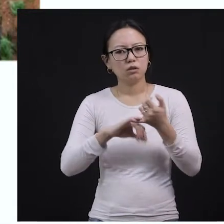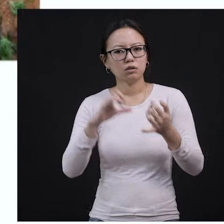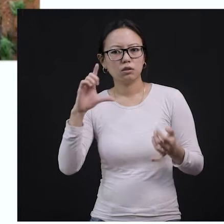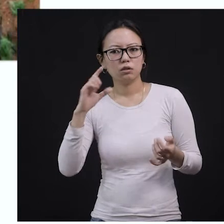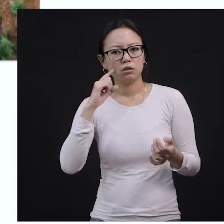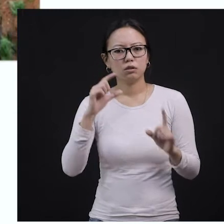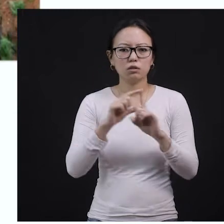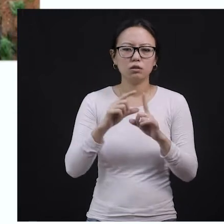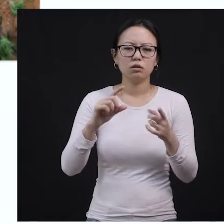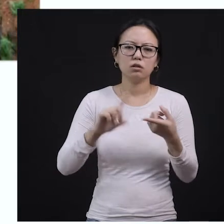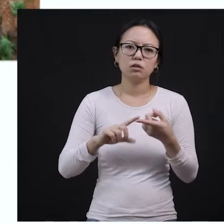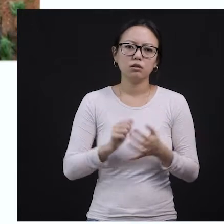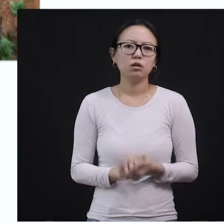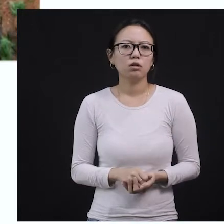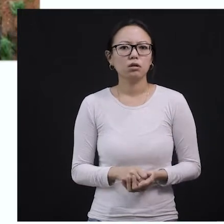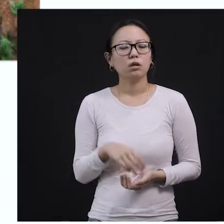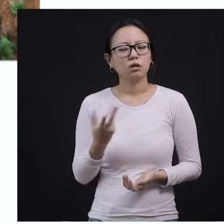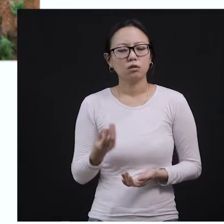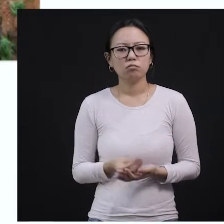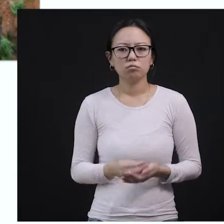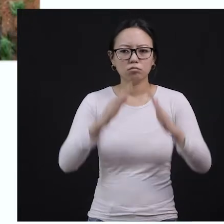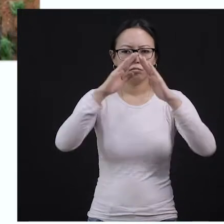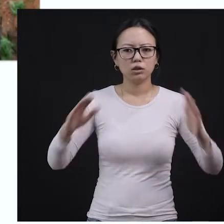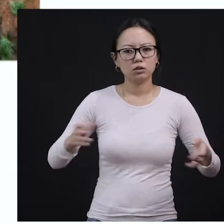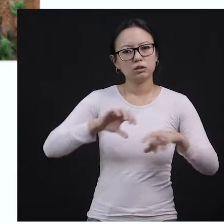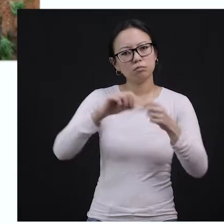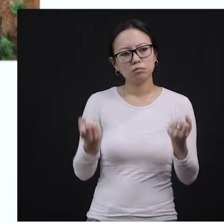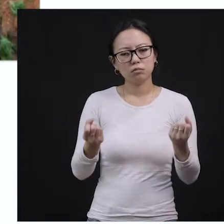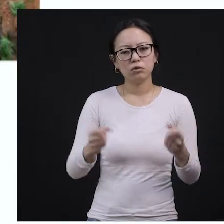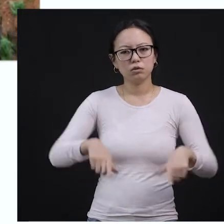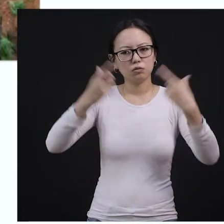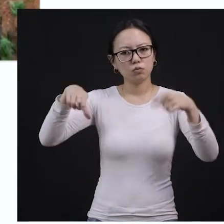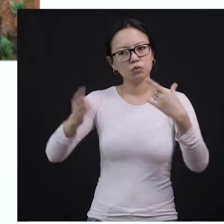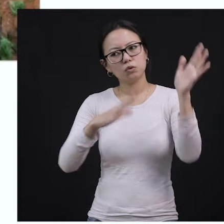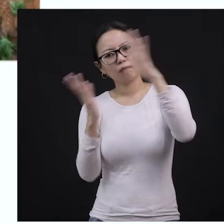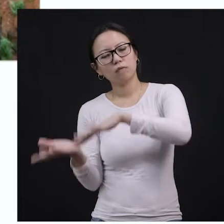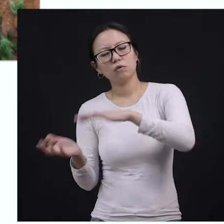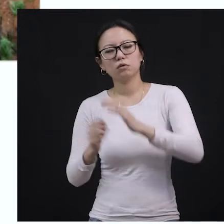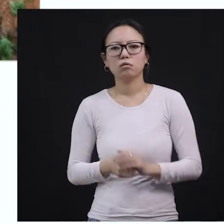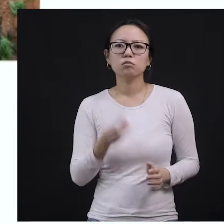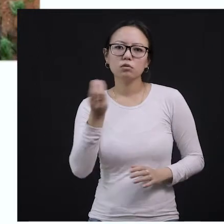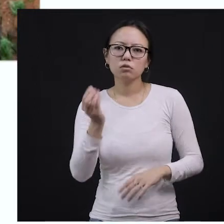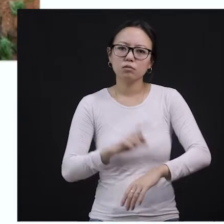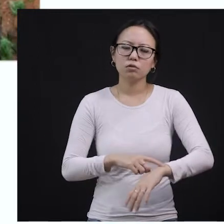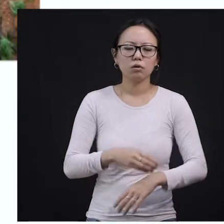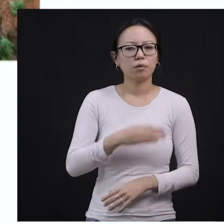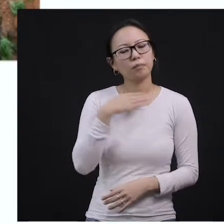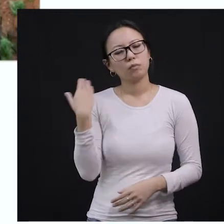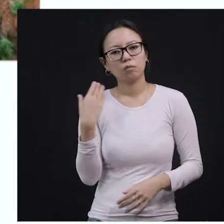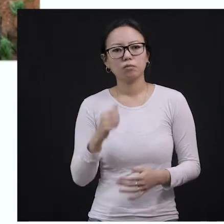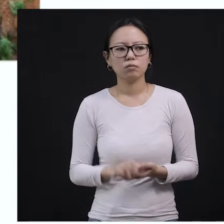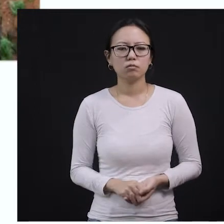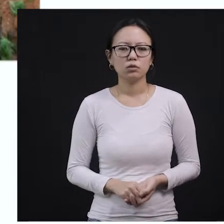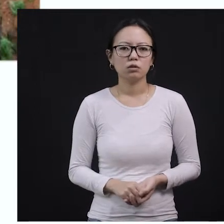and people also get killed during landslides. All right. So when you watch news, you would also hear that